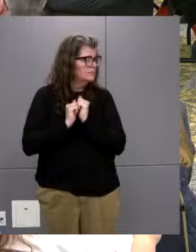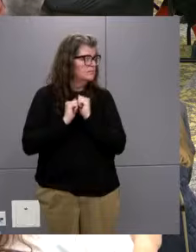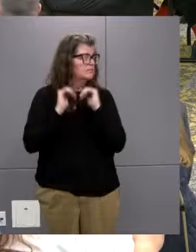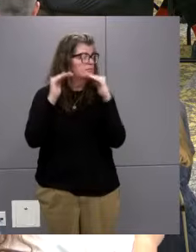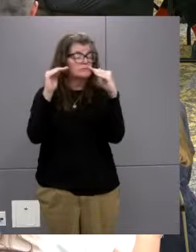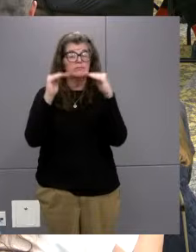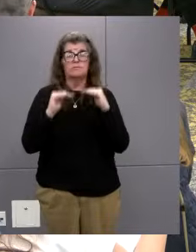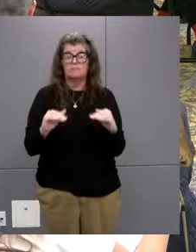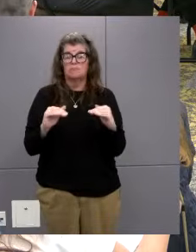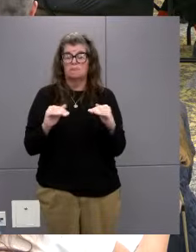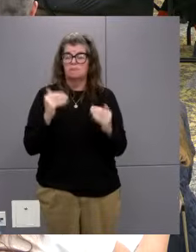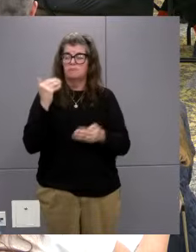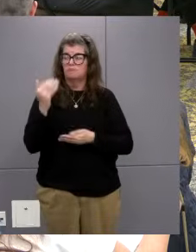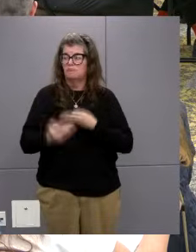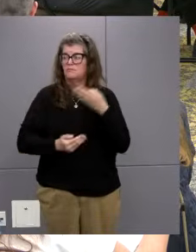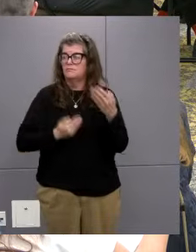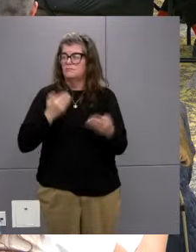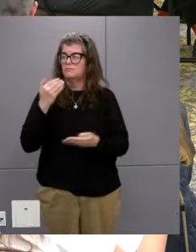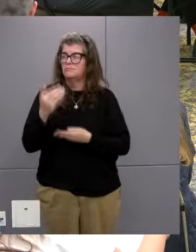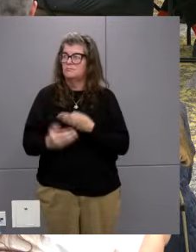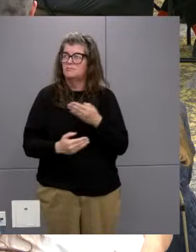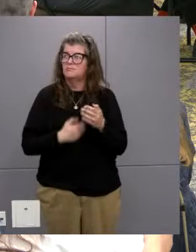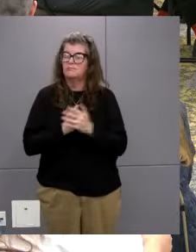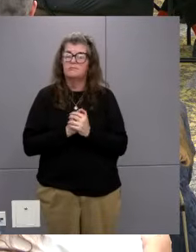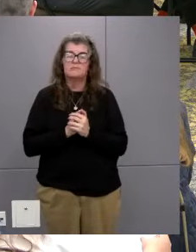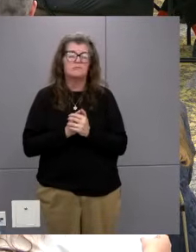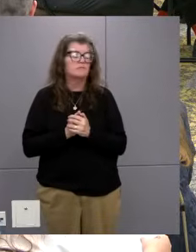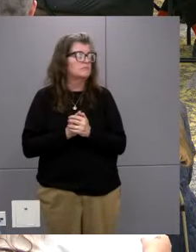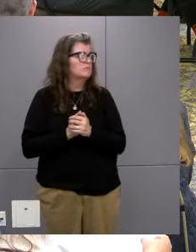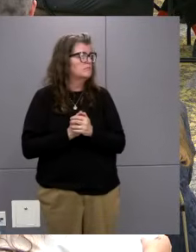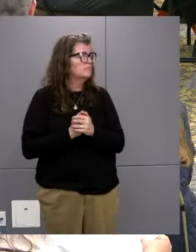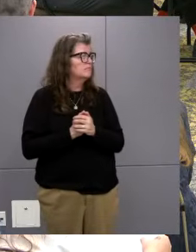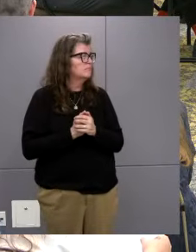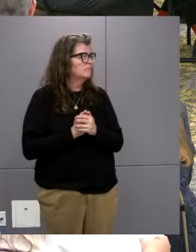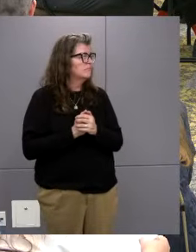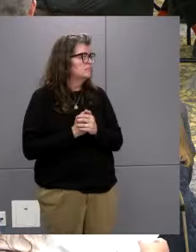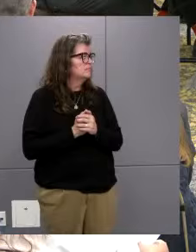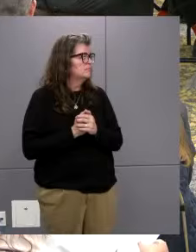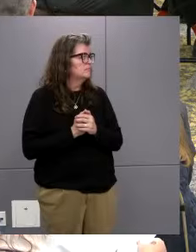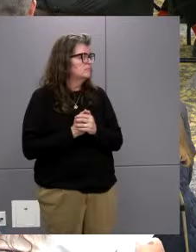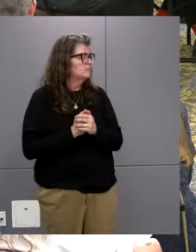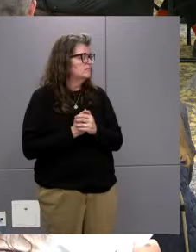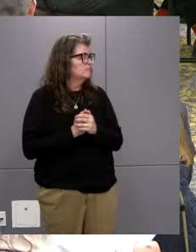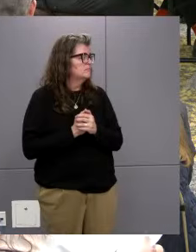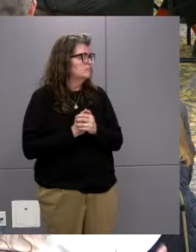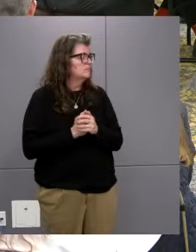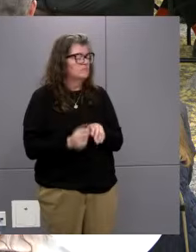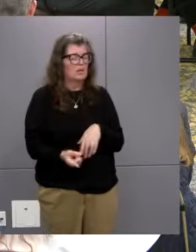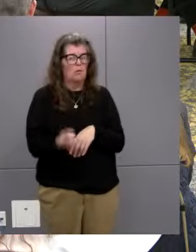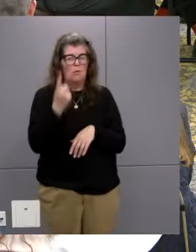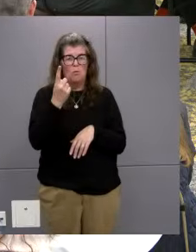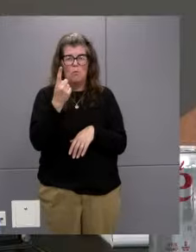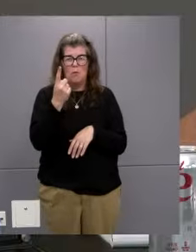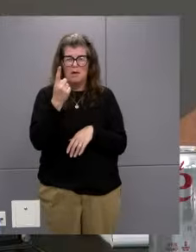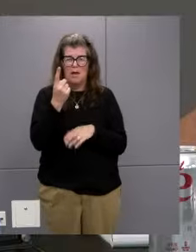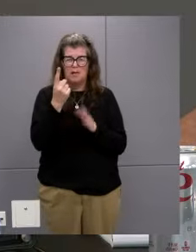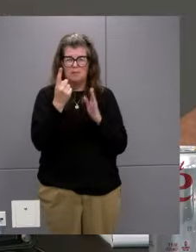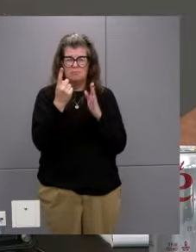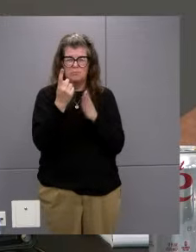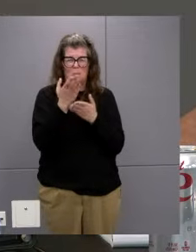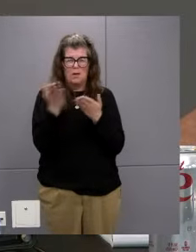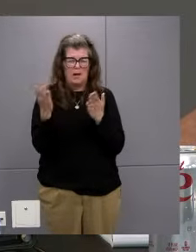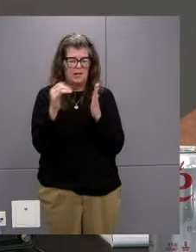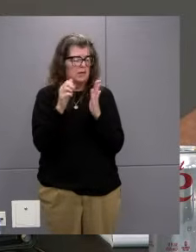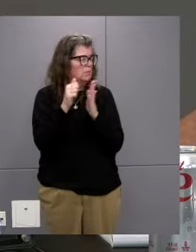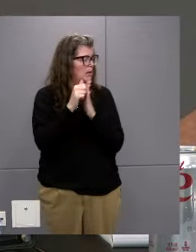Okay, moving right along to the consent agenda. Actually, there's only one item on the consent agenda. That's the approval of